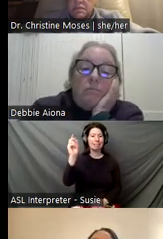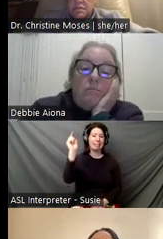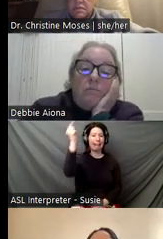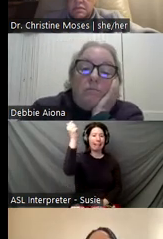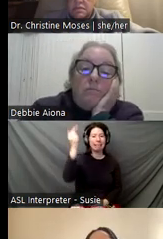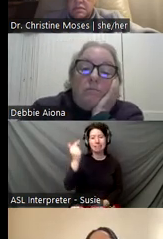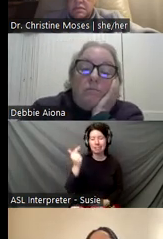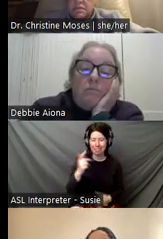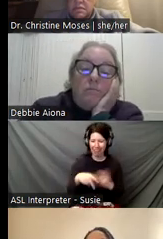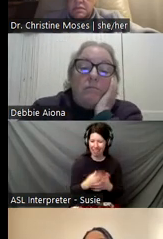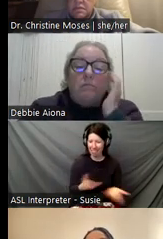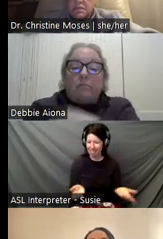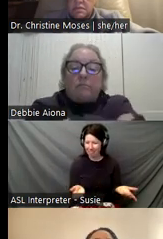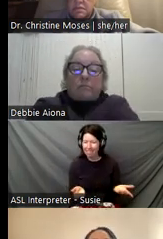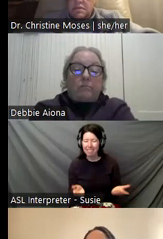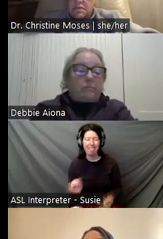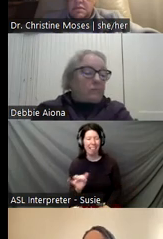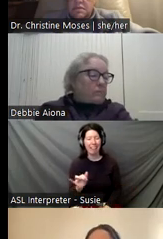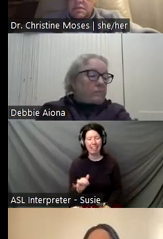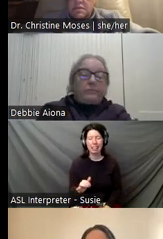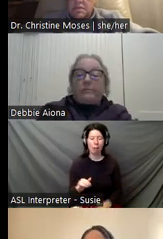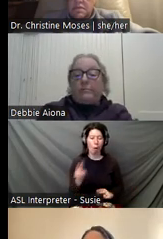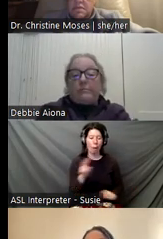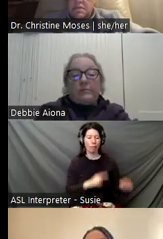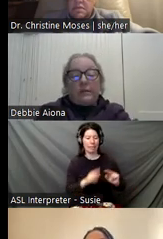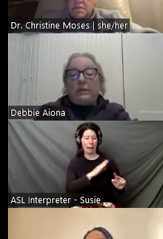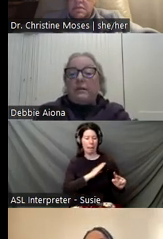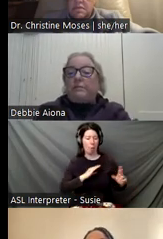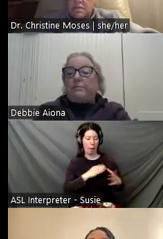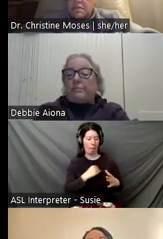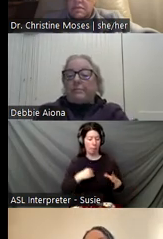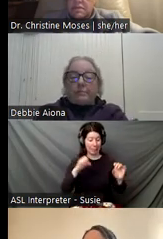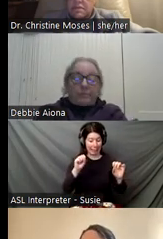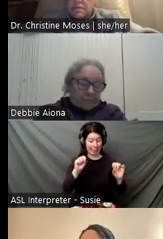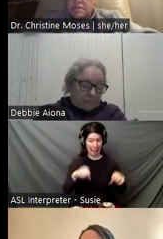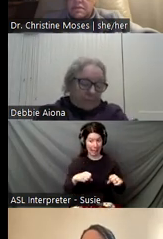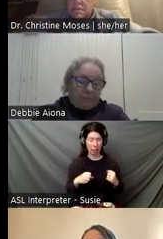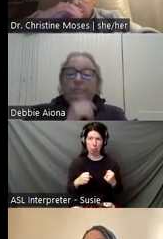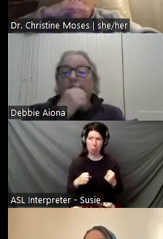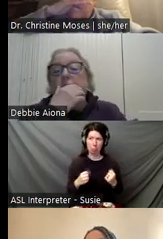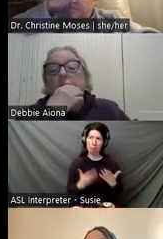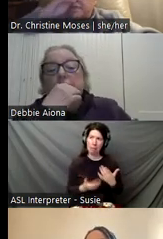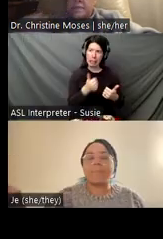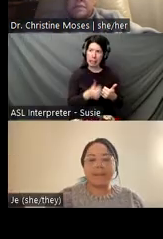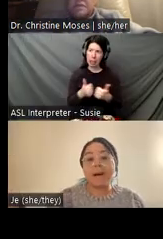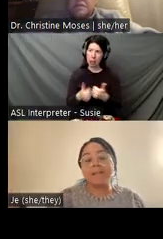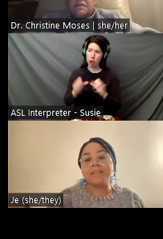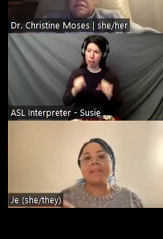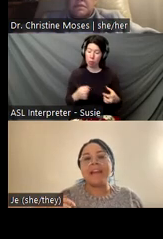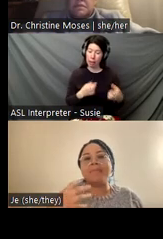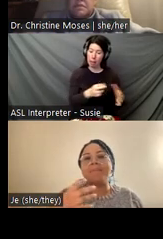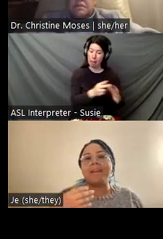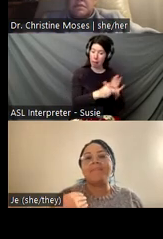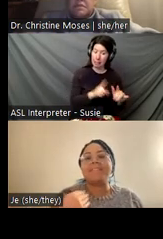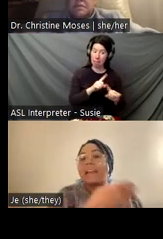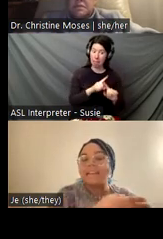like, oversight board members can't each, I mean, maybe they can each recommend a policy, but